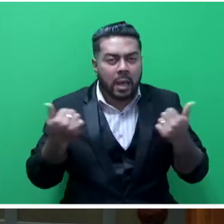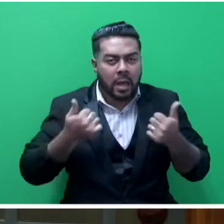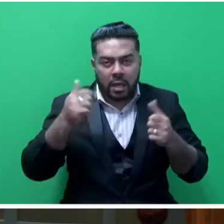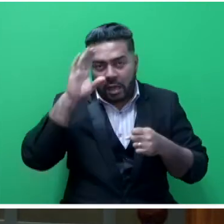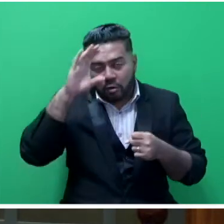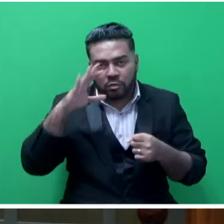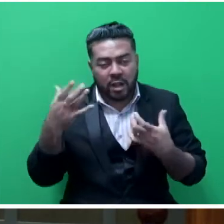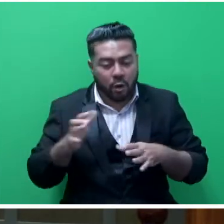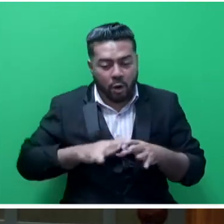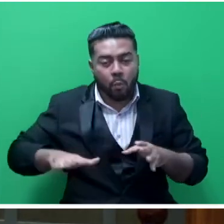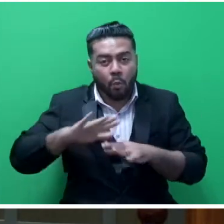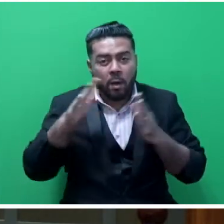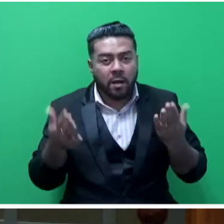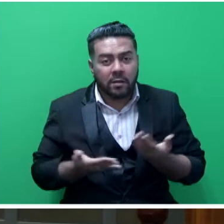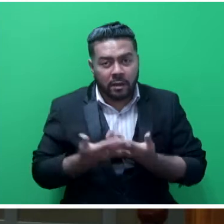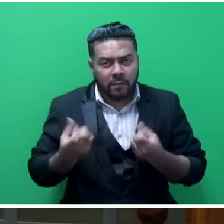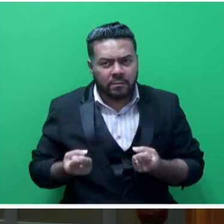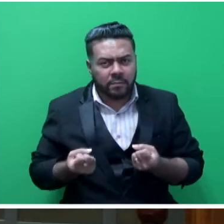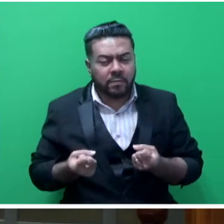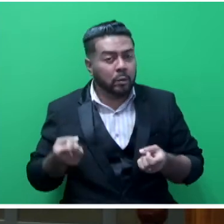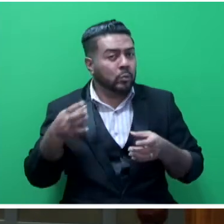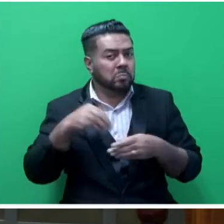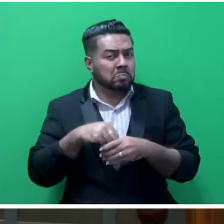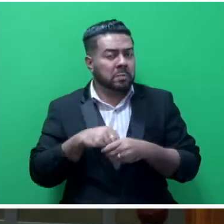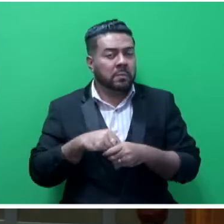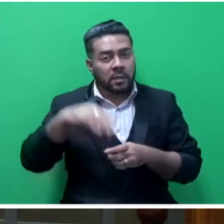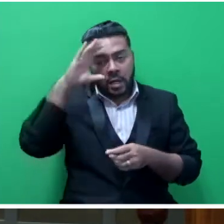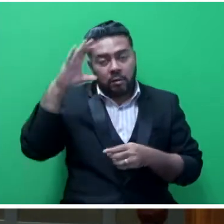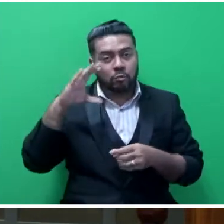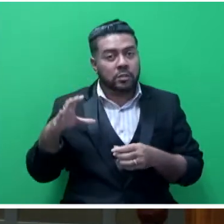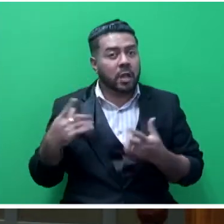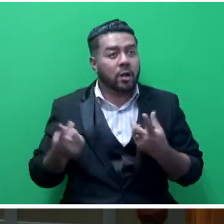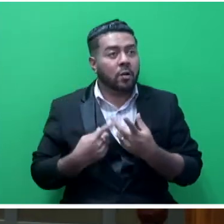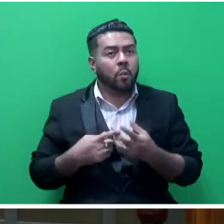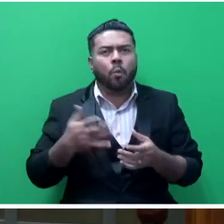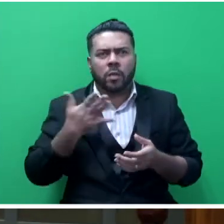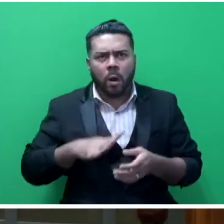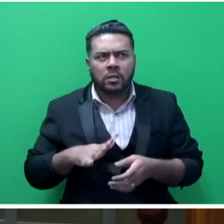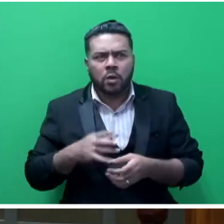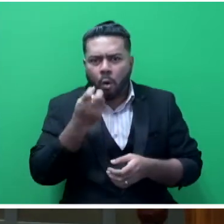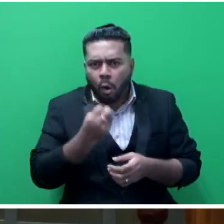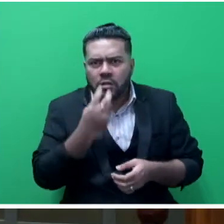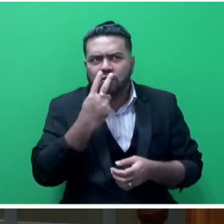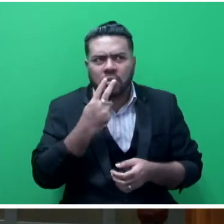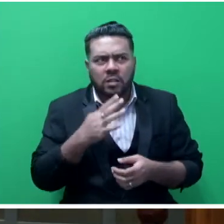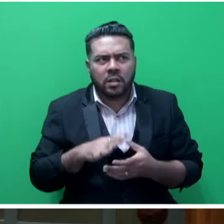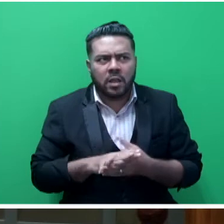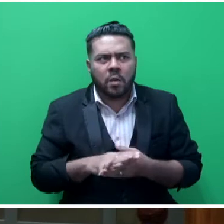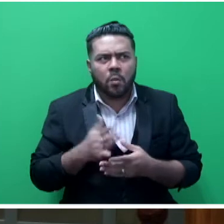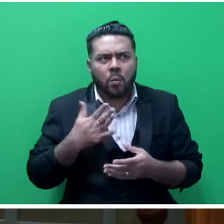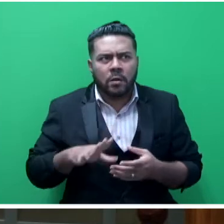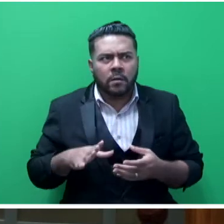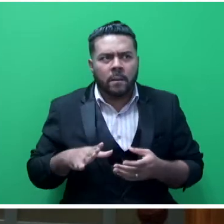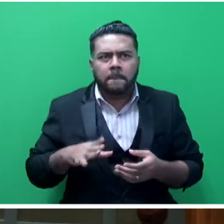having. It was interesting because also in that discussion, there are countries around the world that are wanting oxygen. They're wanting steroids for the treatment of people